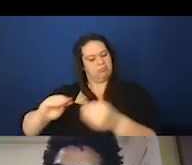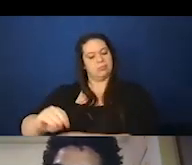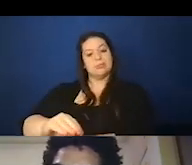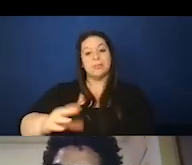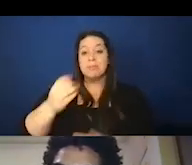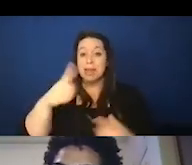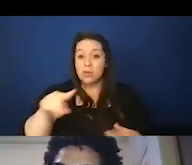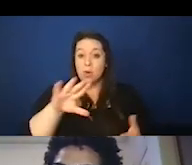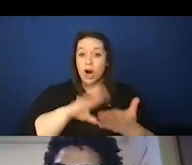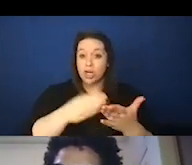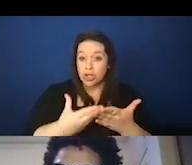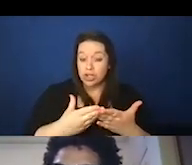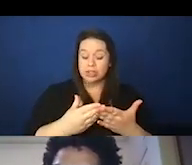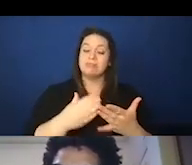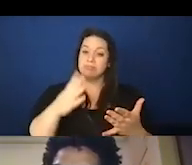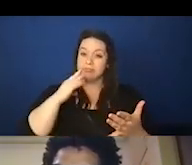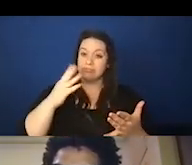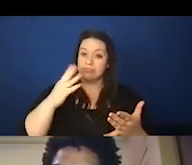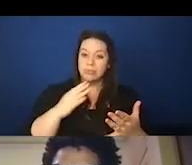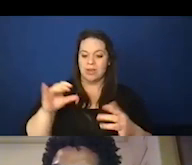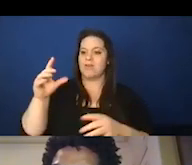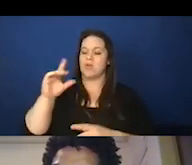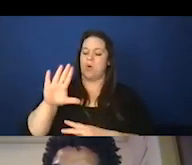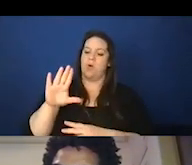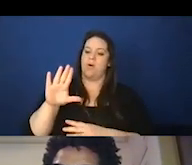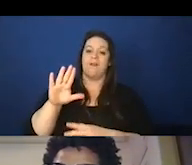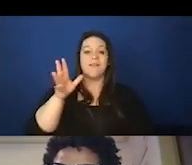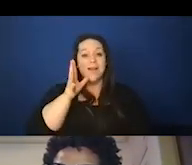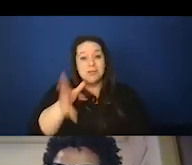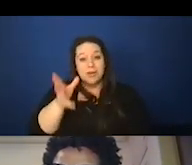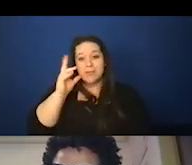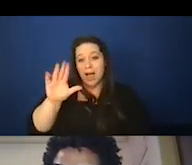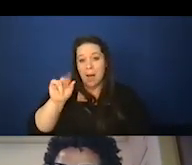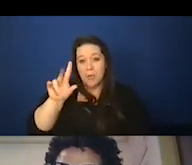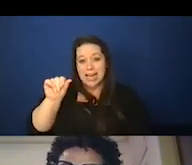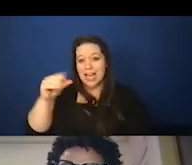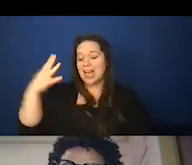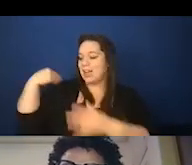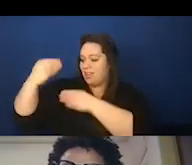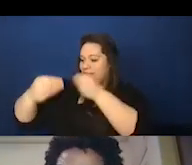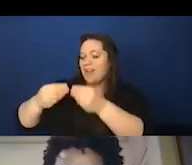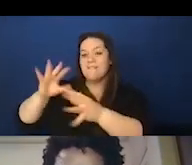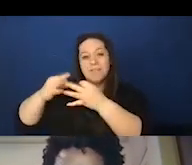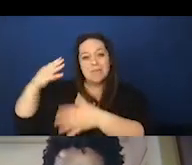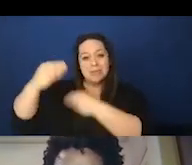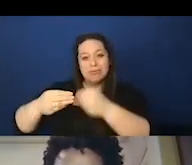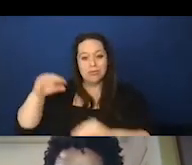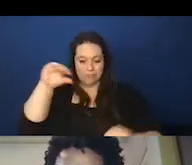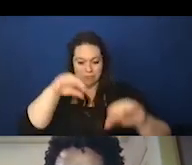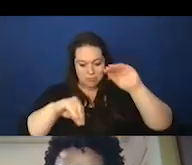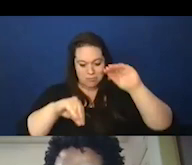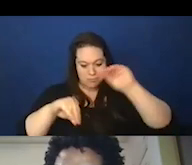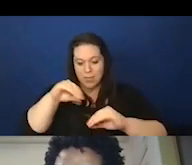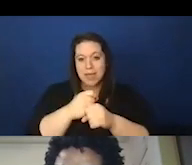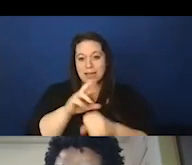cooks, and you get recipes handed down from your abuela and other family members. But guess what you do? Don't